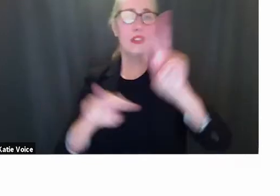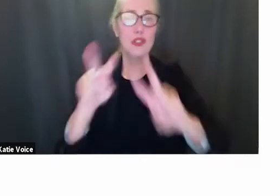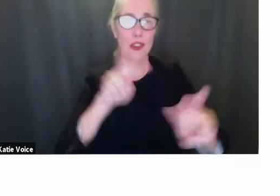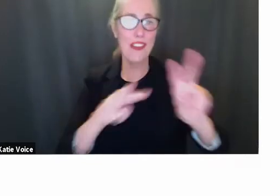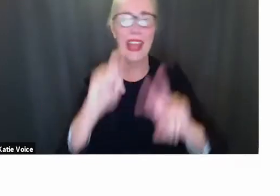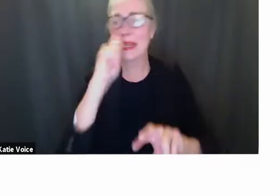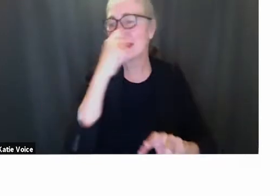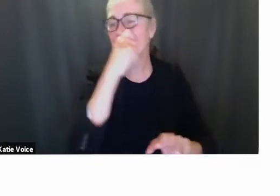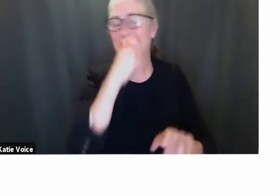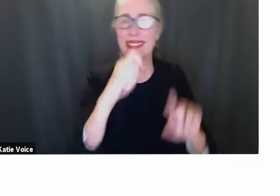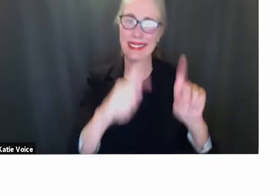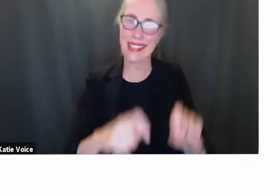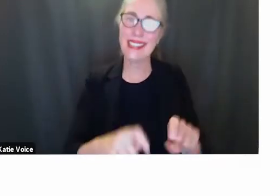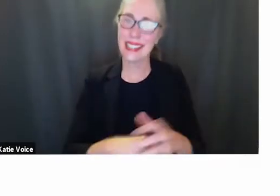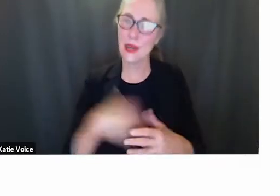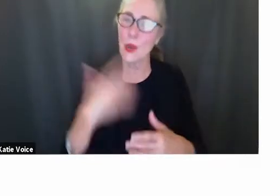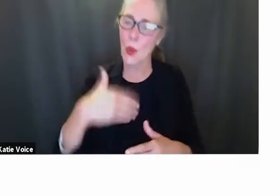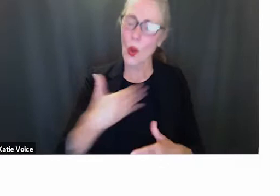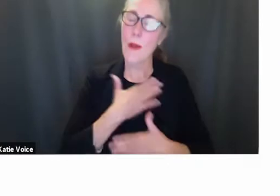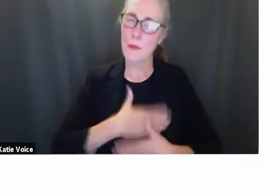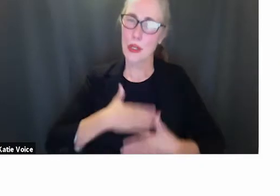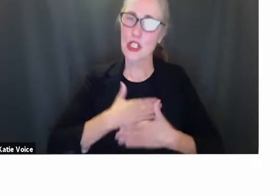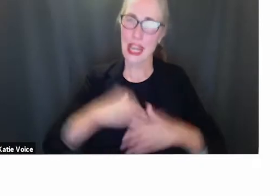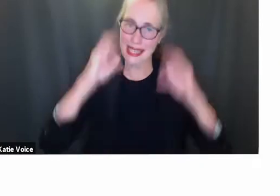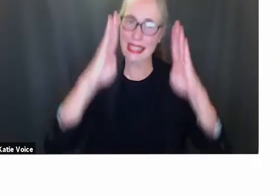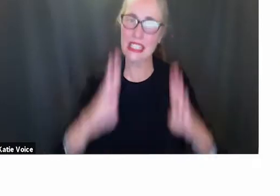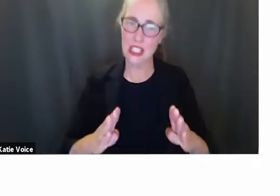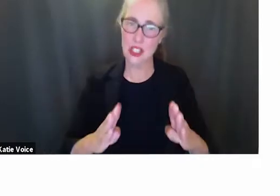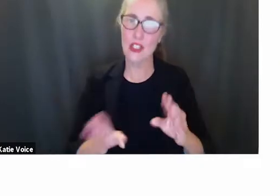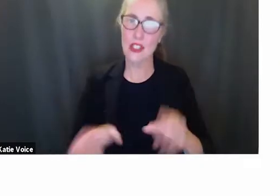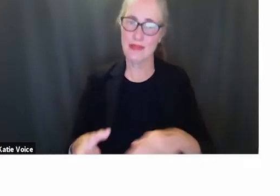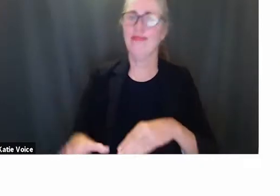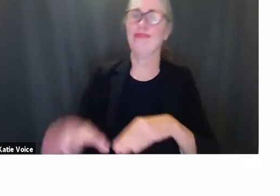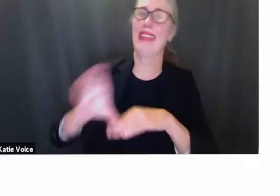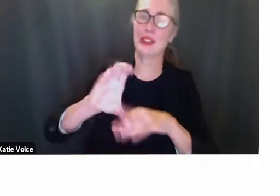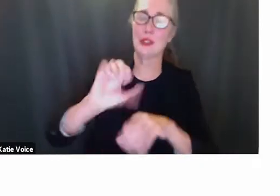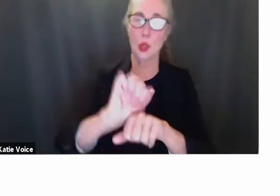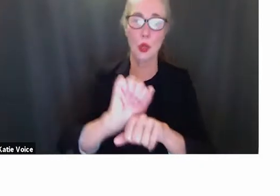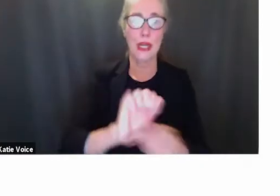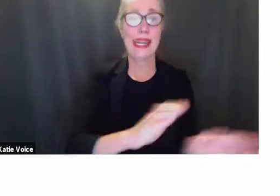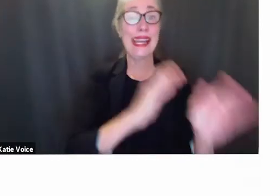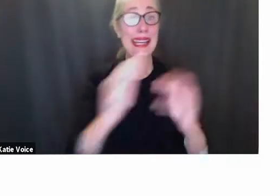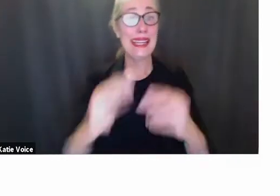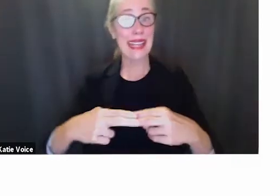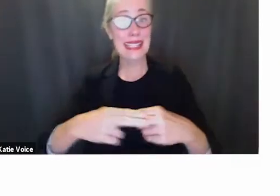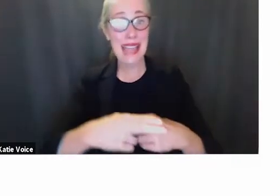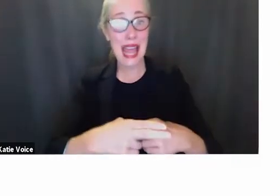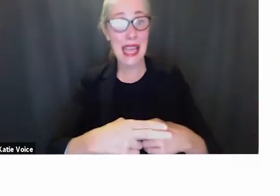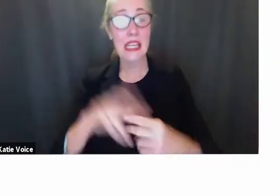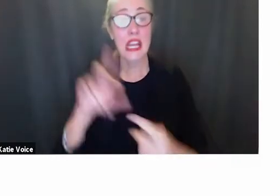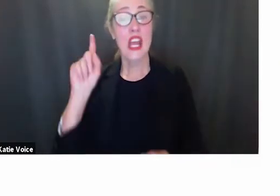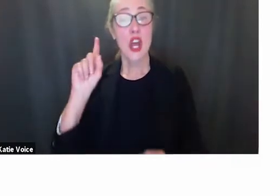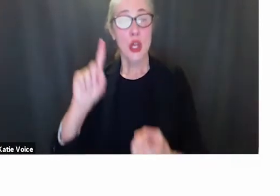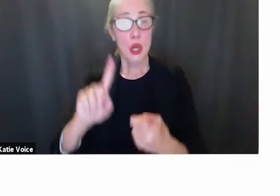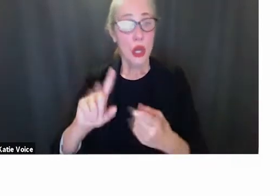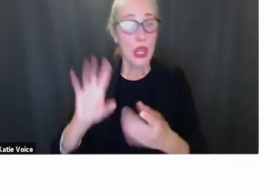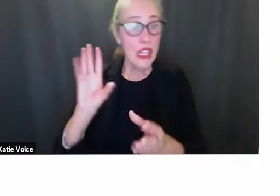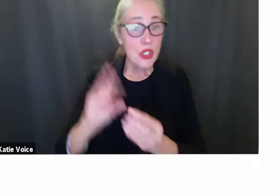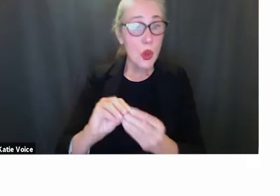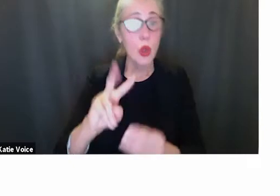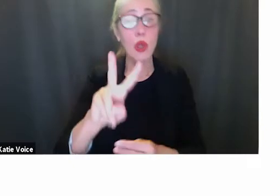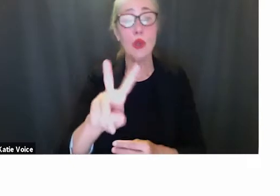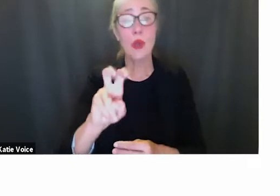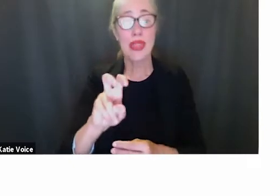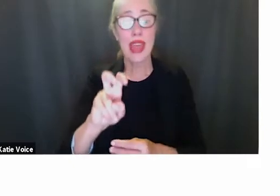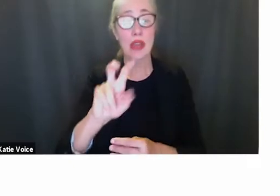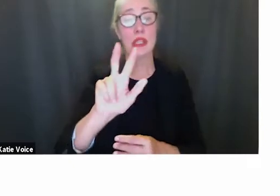So what did we find through our first round of surveillance testing? In total, 2,384 elementary